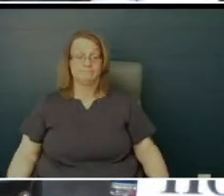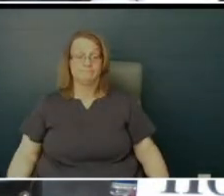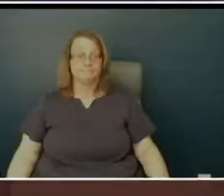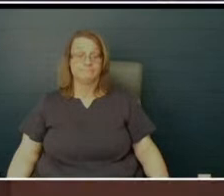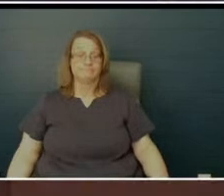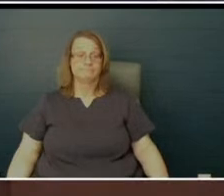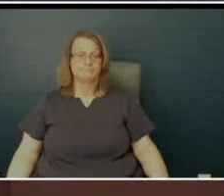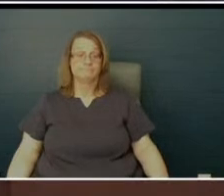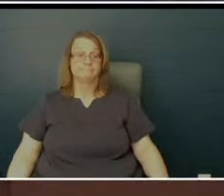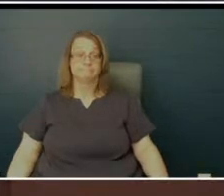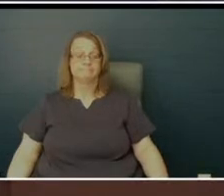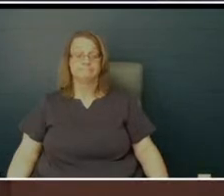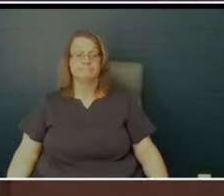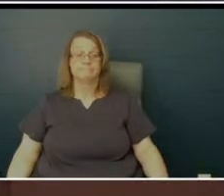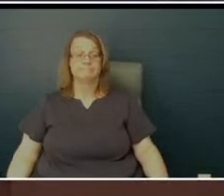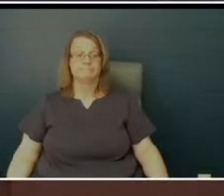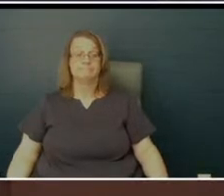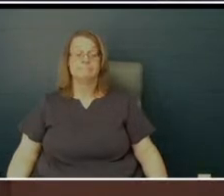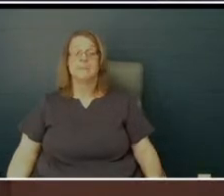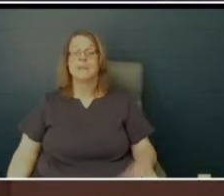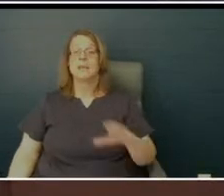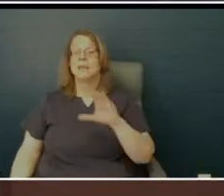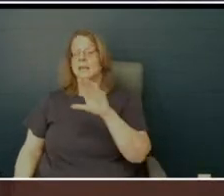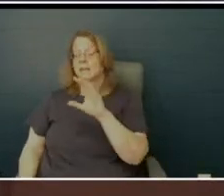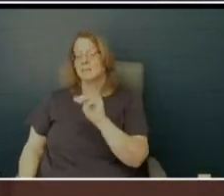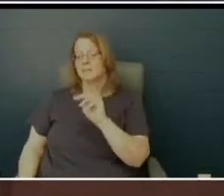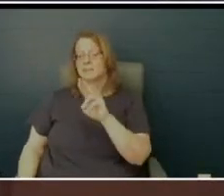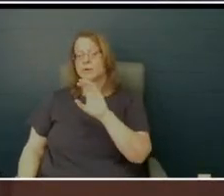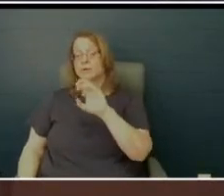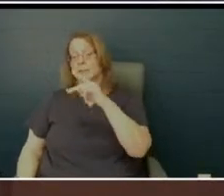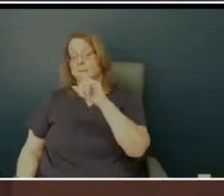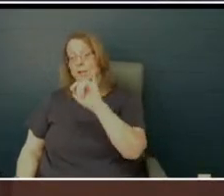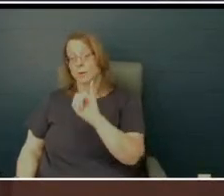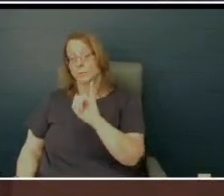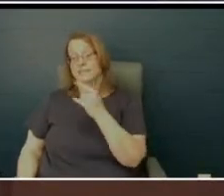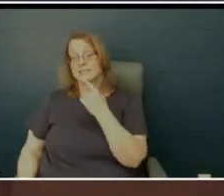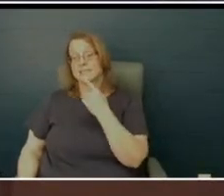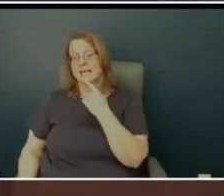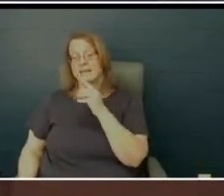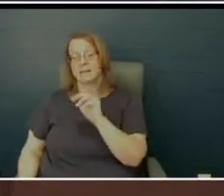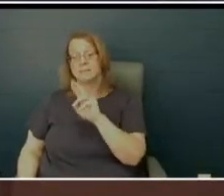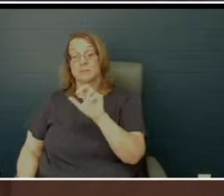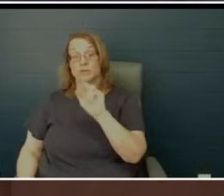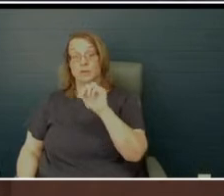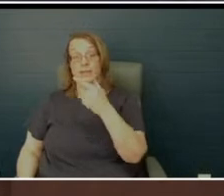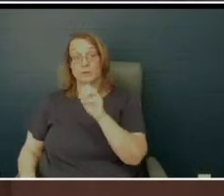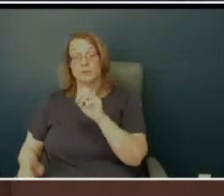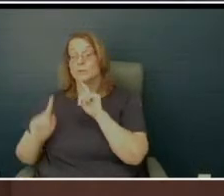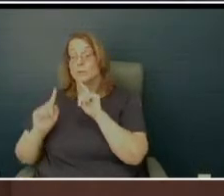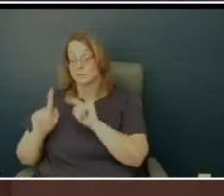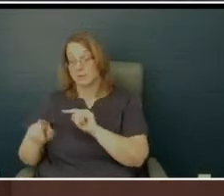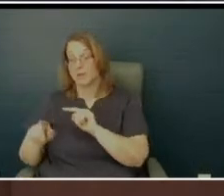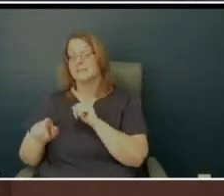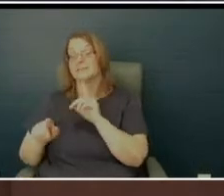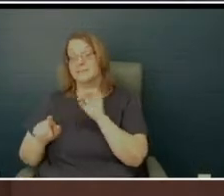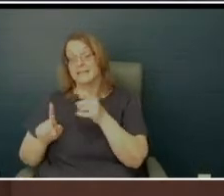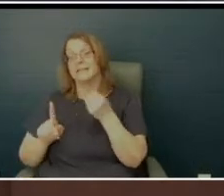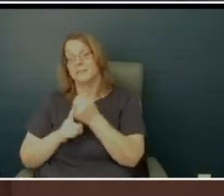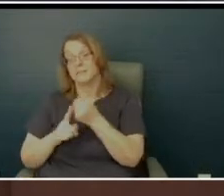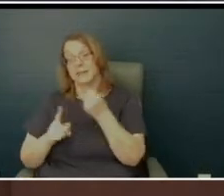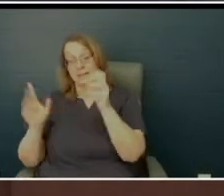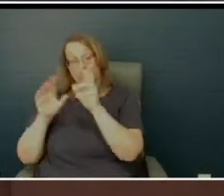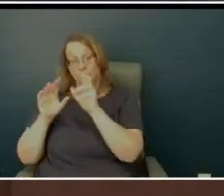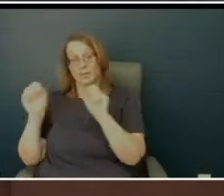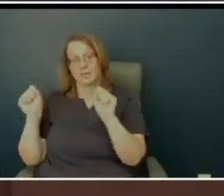Mr. Cipollone, the White House counsel, told the committee that Mr. Engel's response had a noticeable impact on the president, that this was a turning